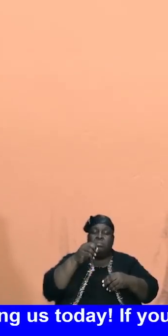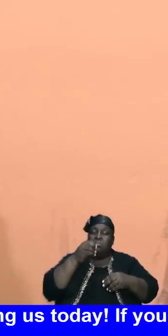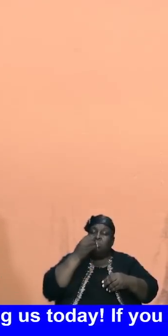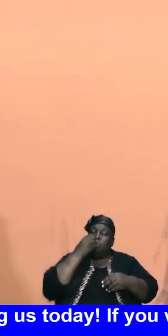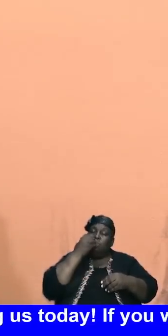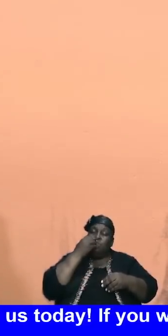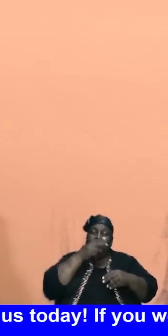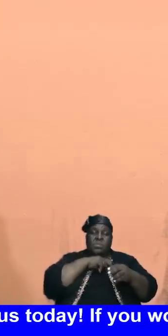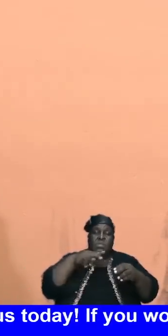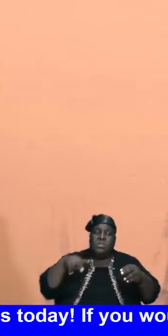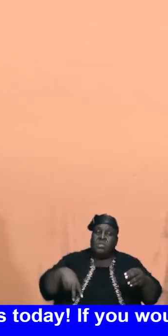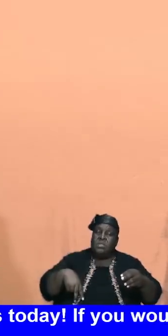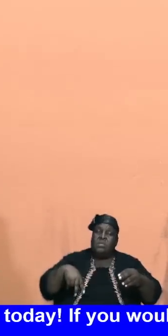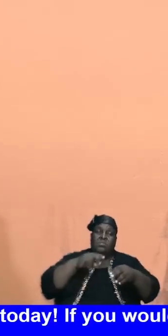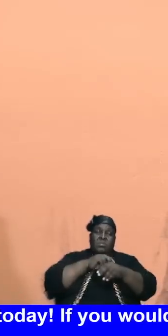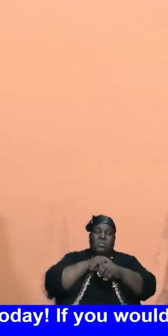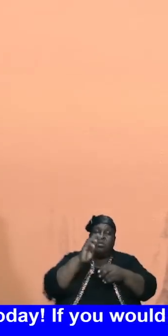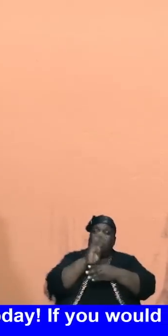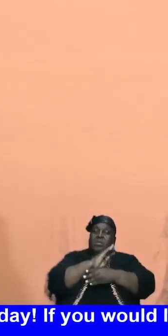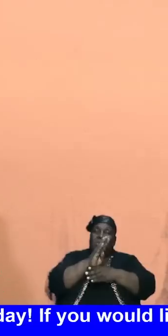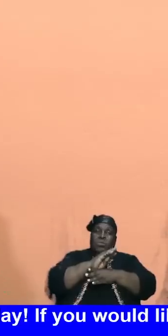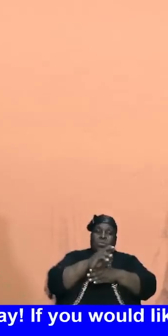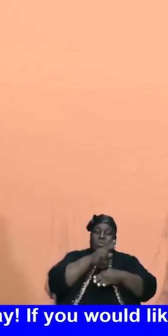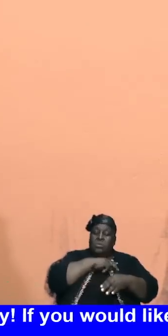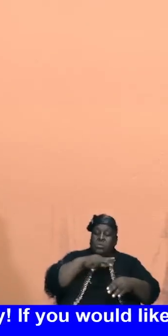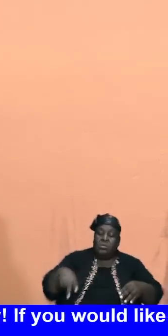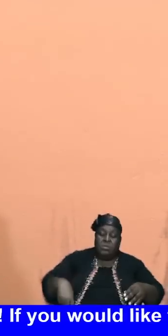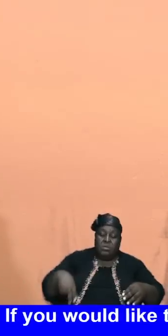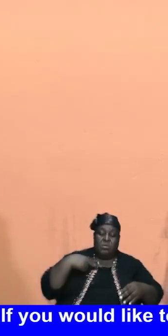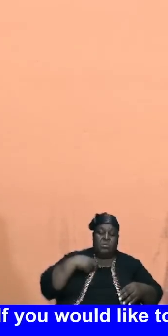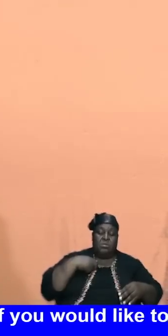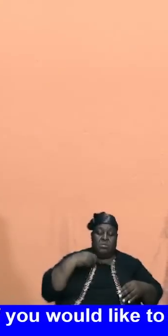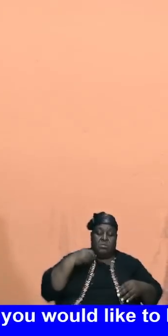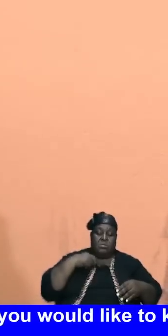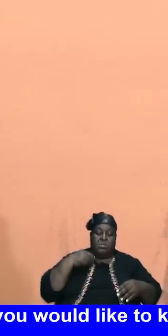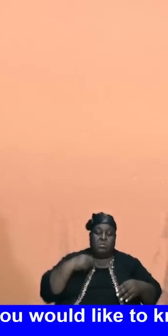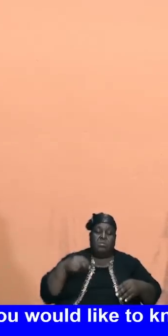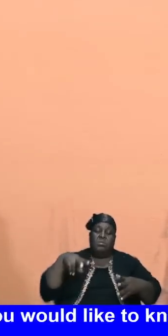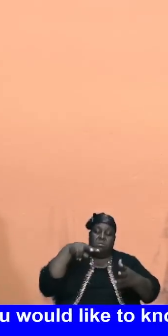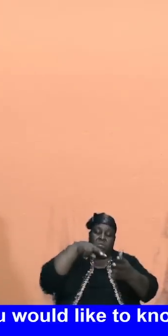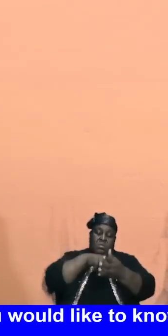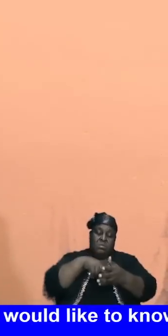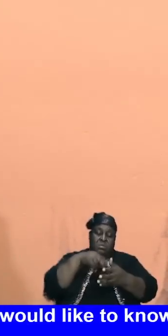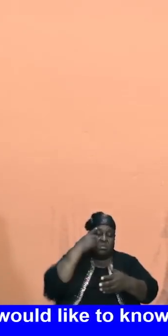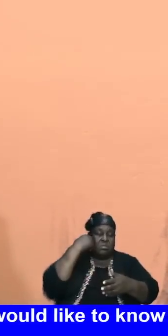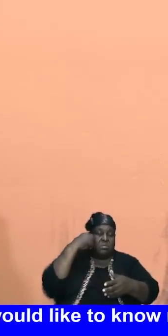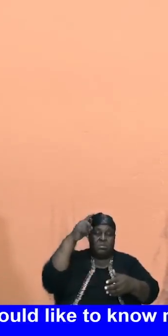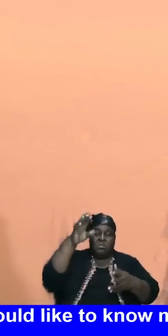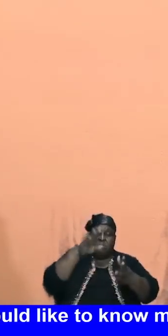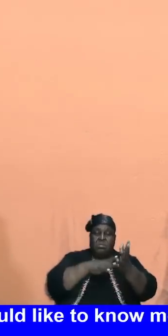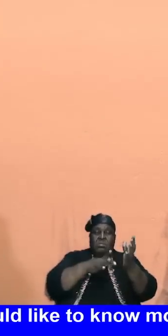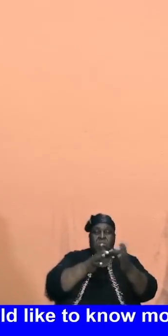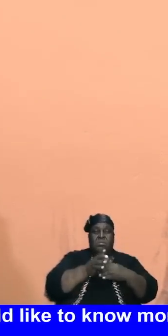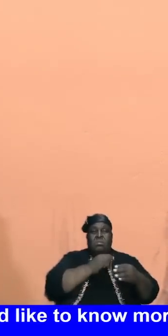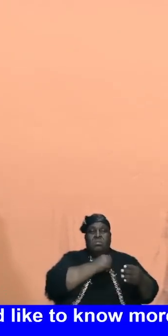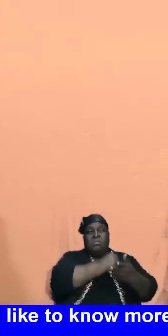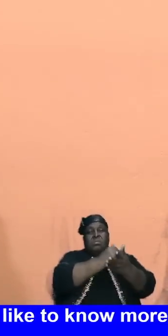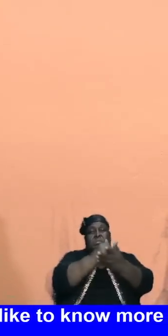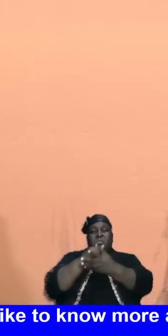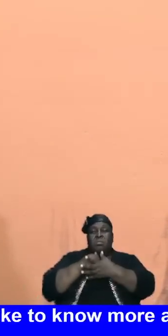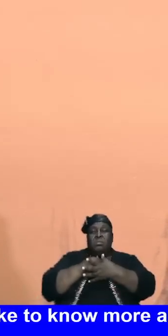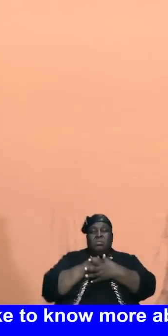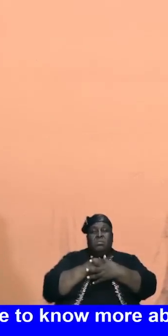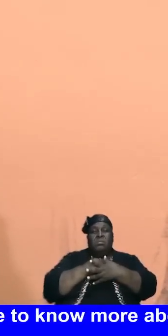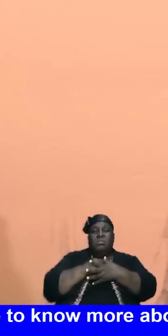going to wear the king's garment. They're going to defile themselves, but they're going to stand up for Jesus. Help us, Lord Jesus, in this time that